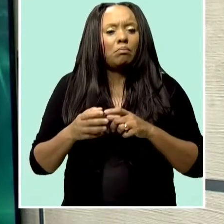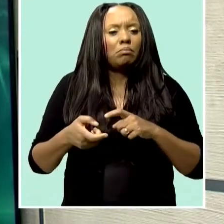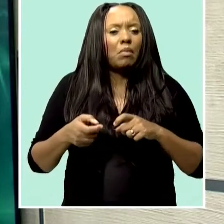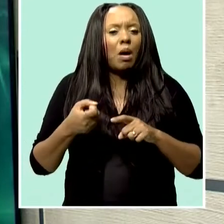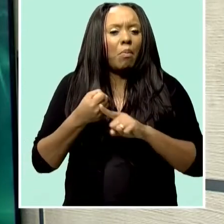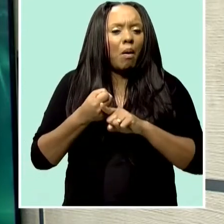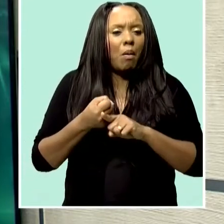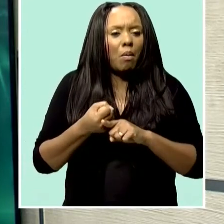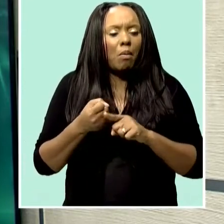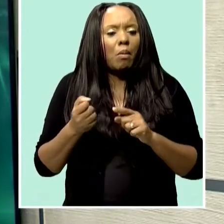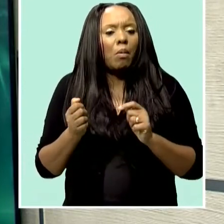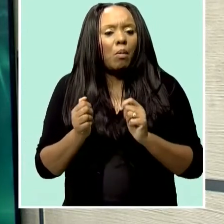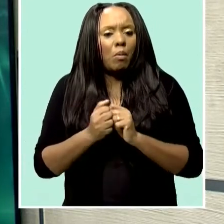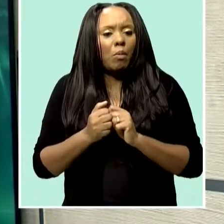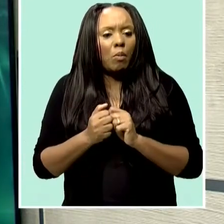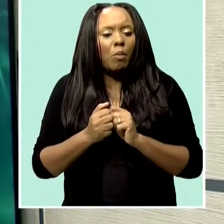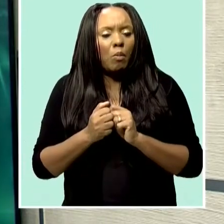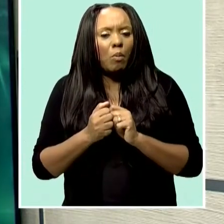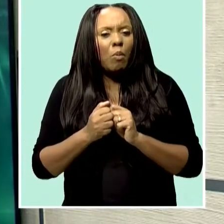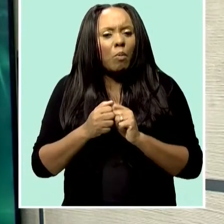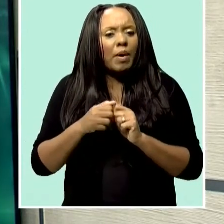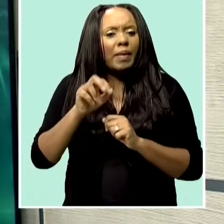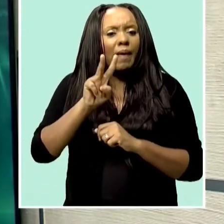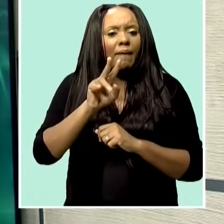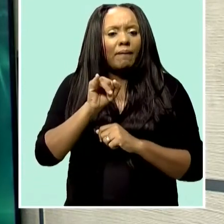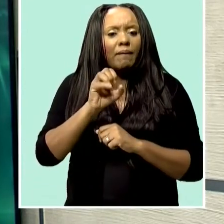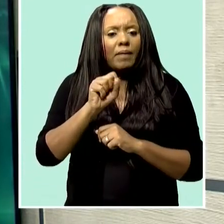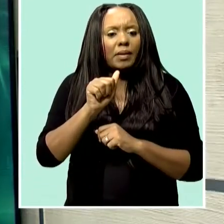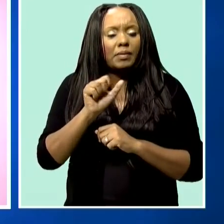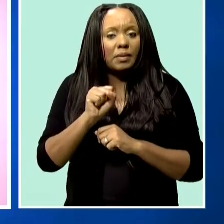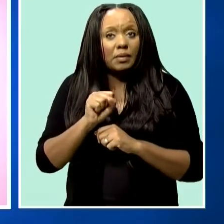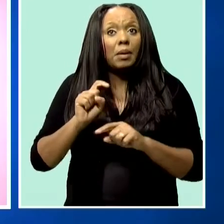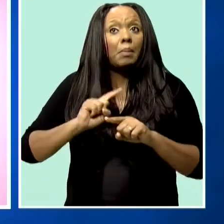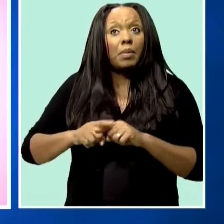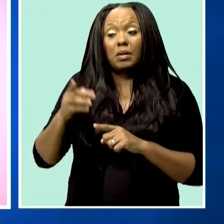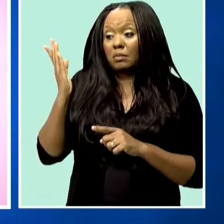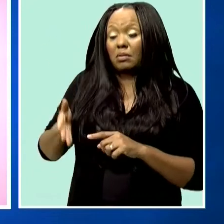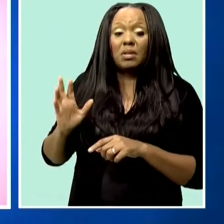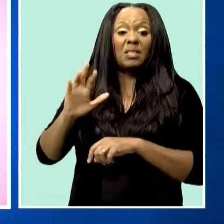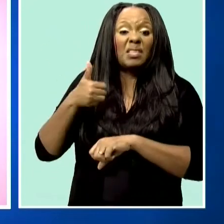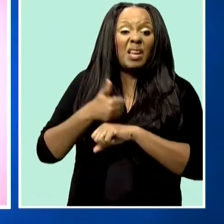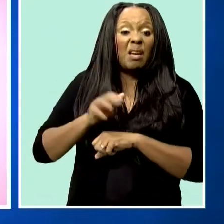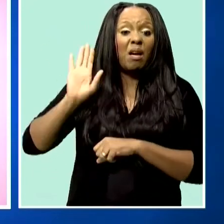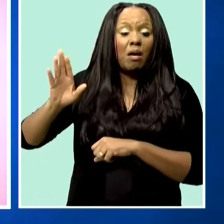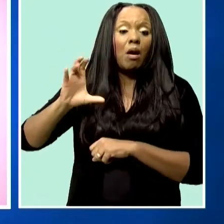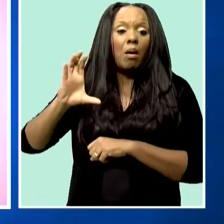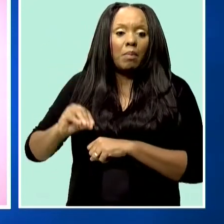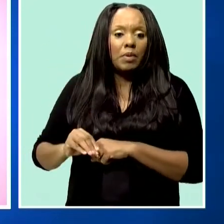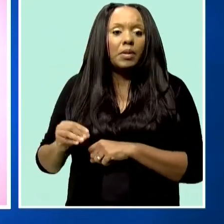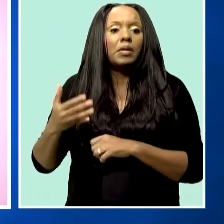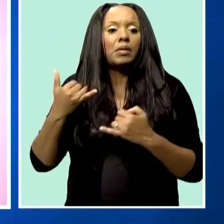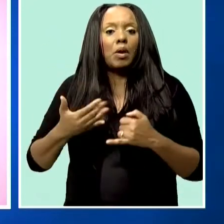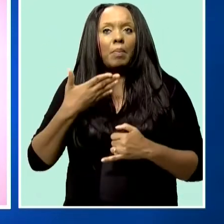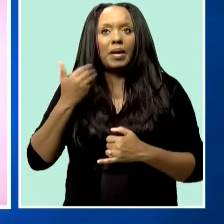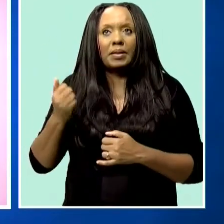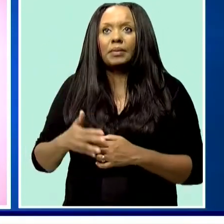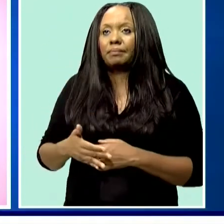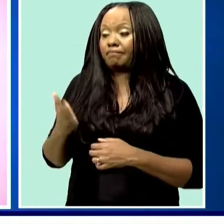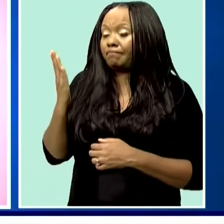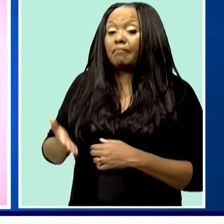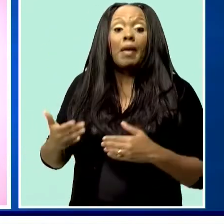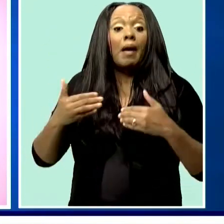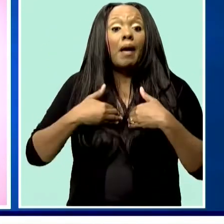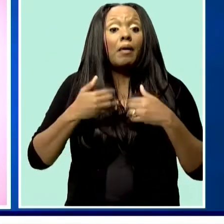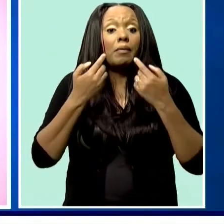clients since she formed her own company earlier this year. I did have a success story and a visa for